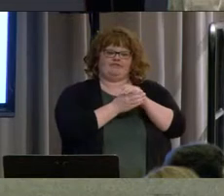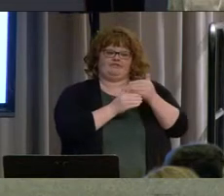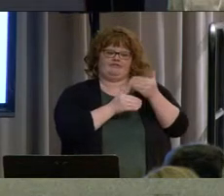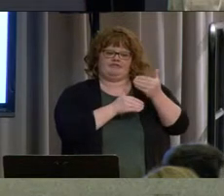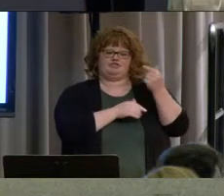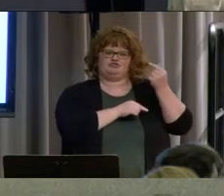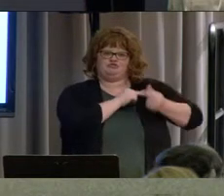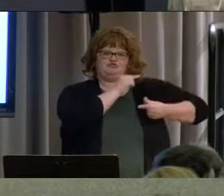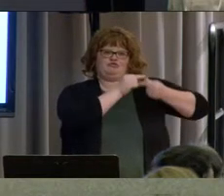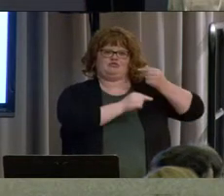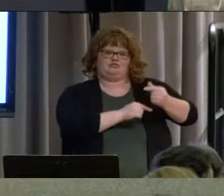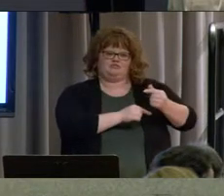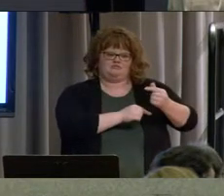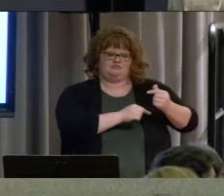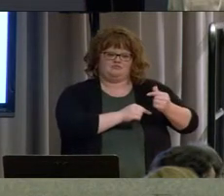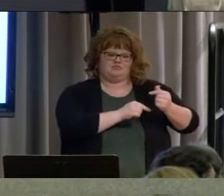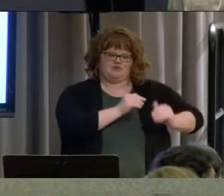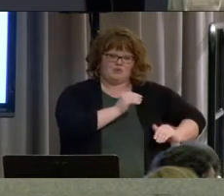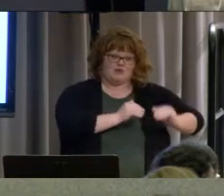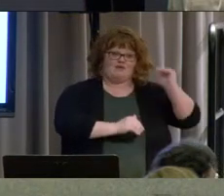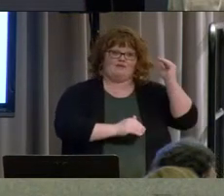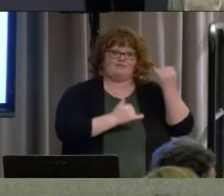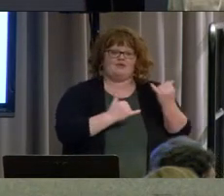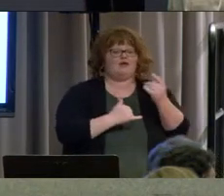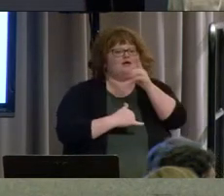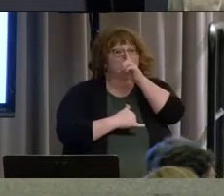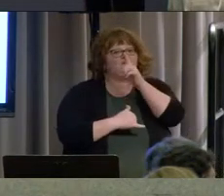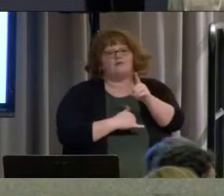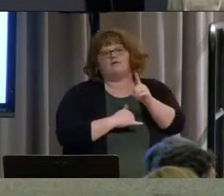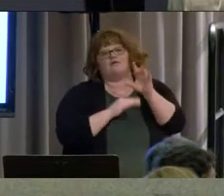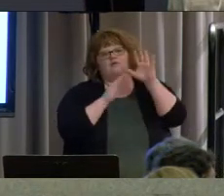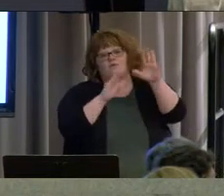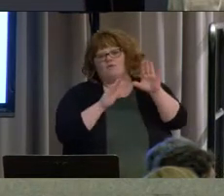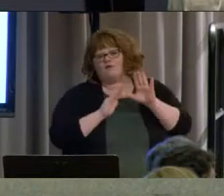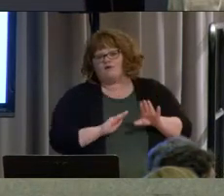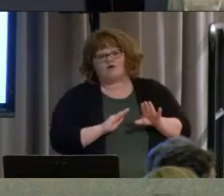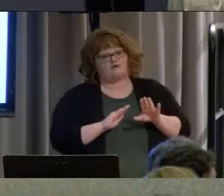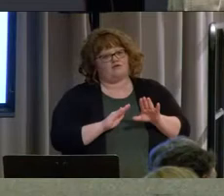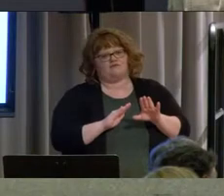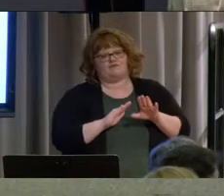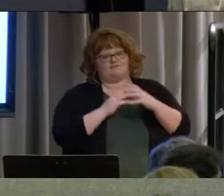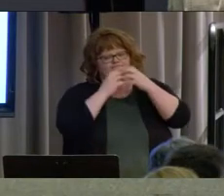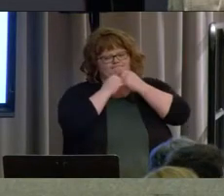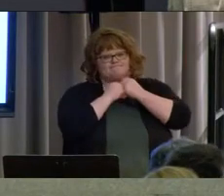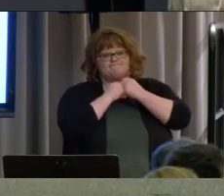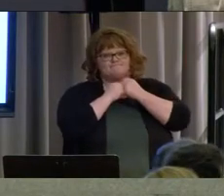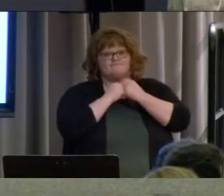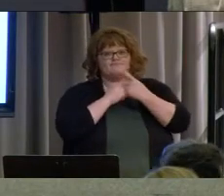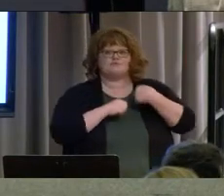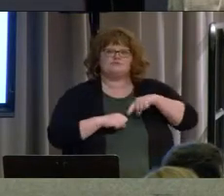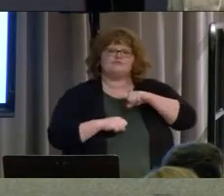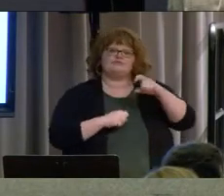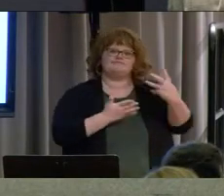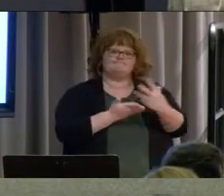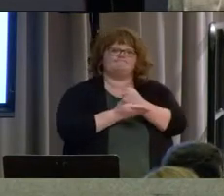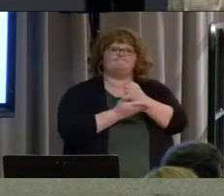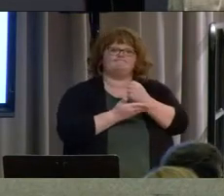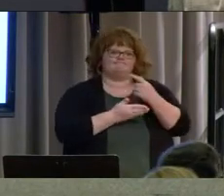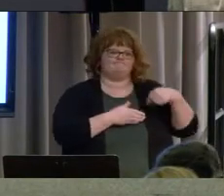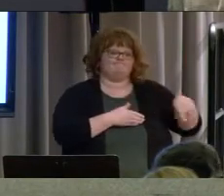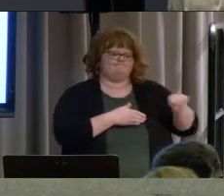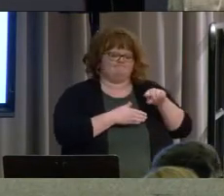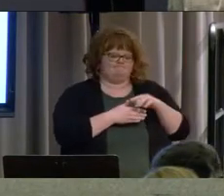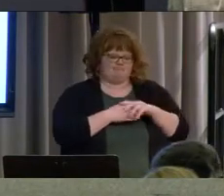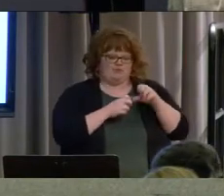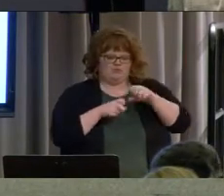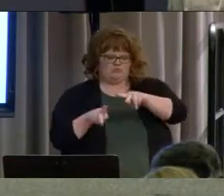now is a great gift. And our job is to try to make the most of it. Right. That's kind of what I think. I think one